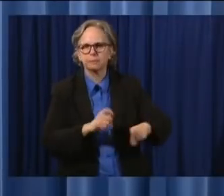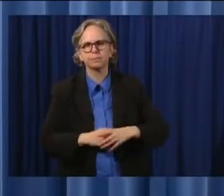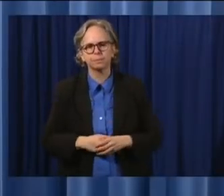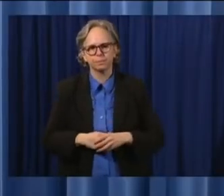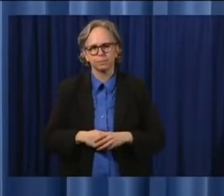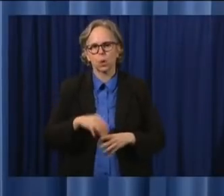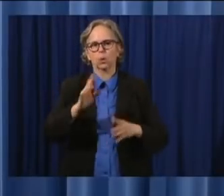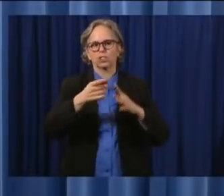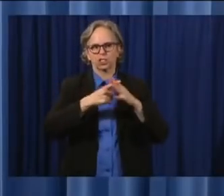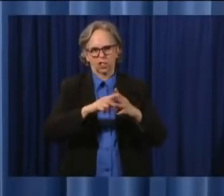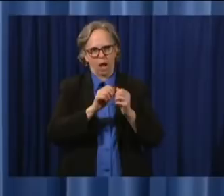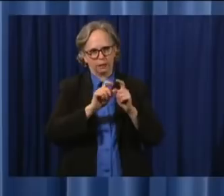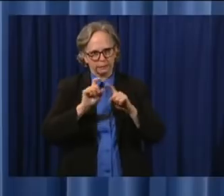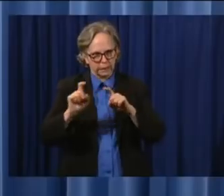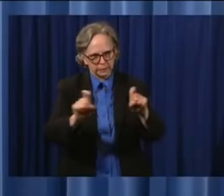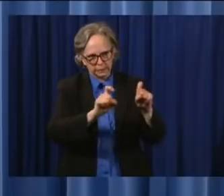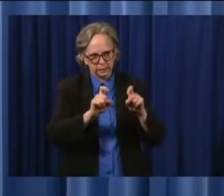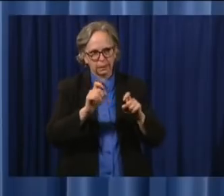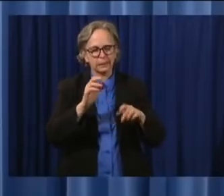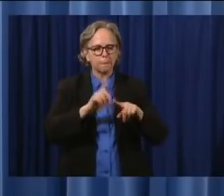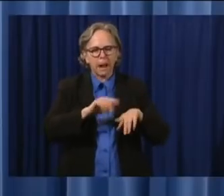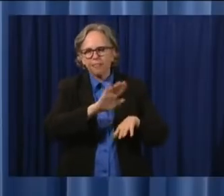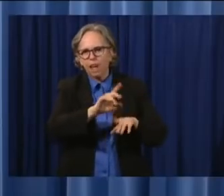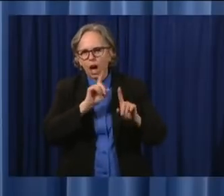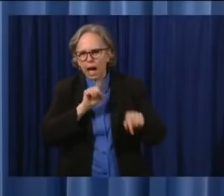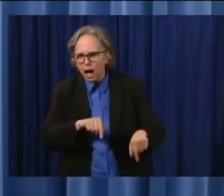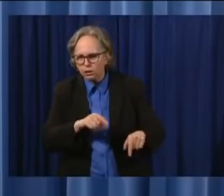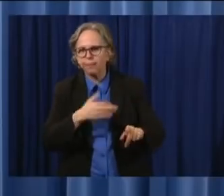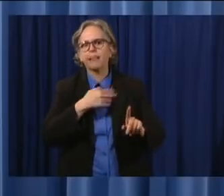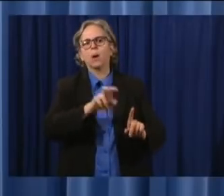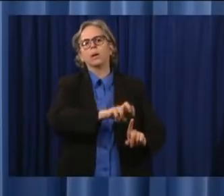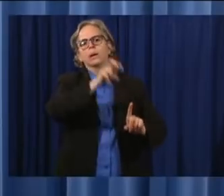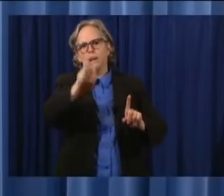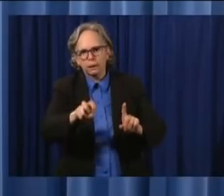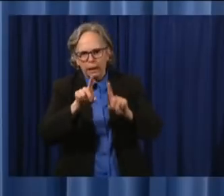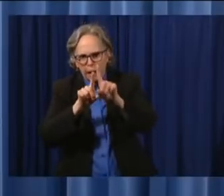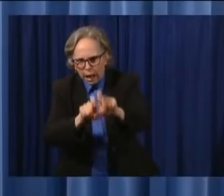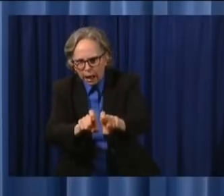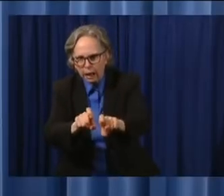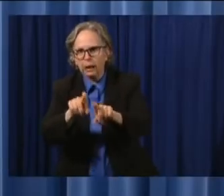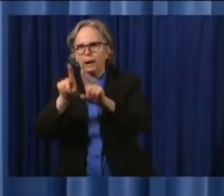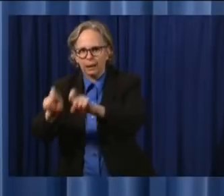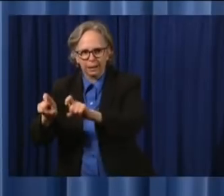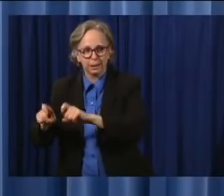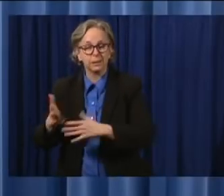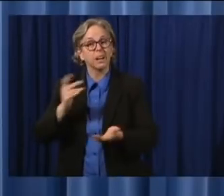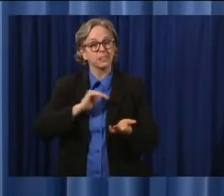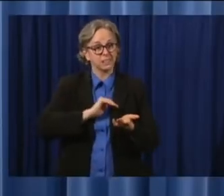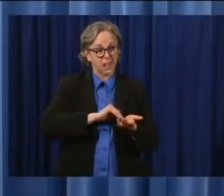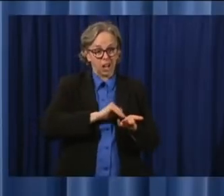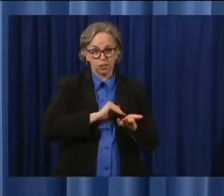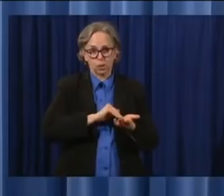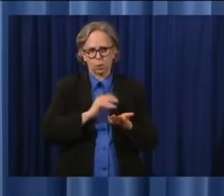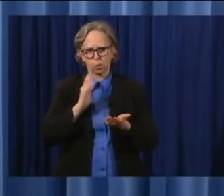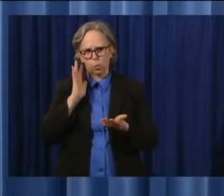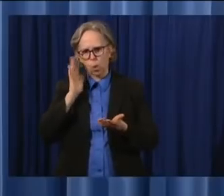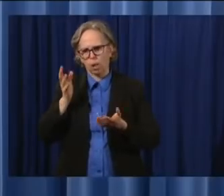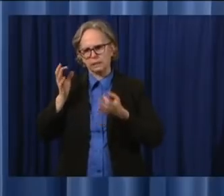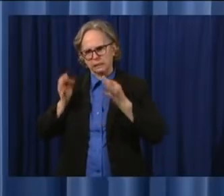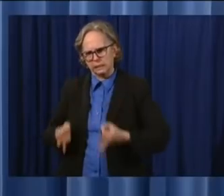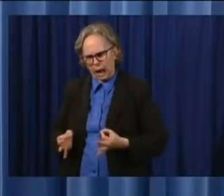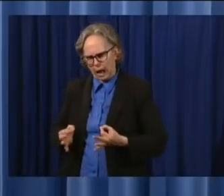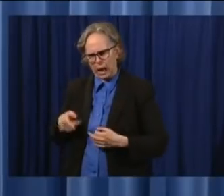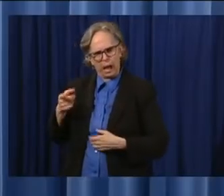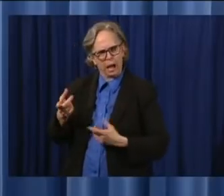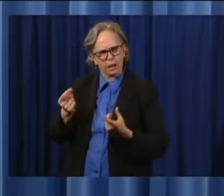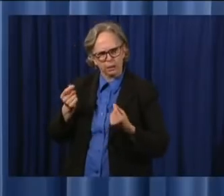there. These are clinicians that are going to make this decision. And so in some nursing homes, you could be testing